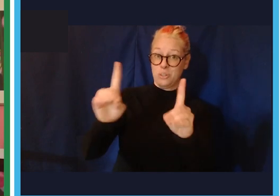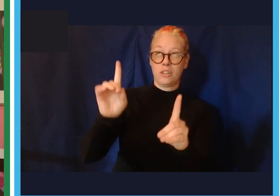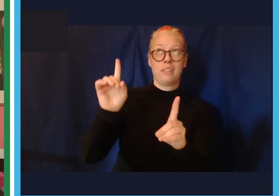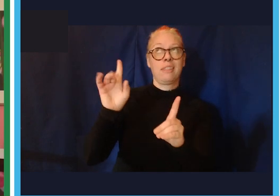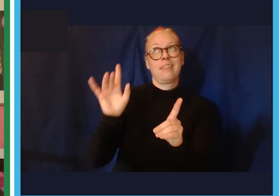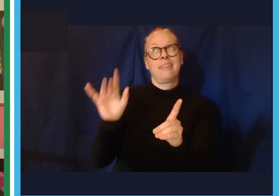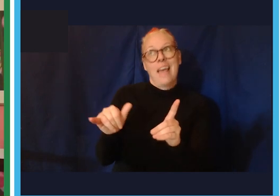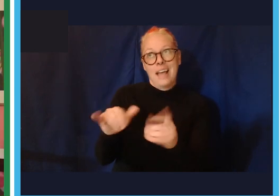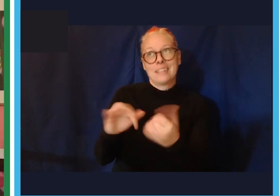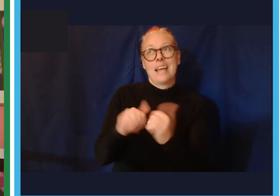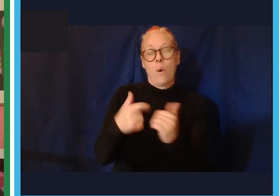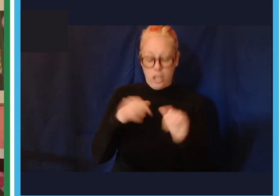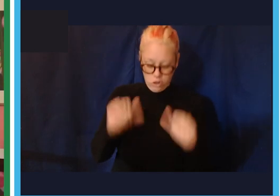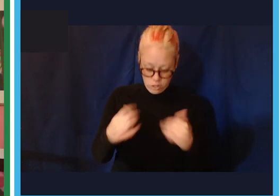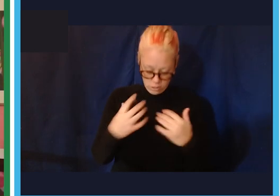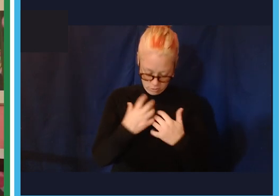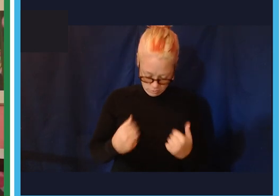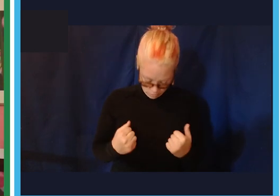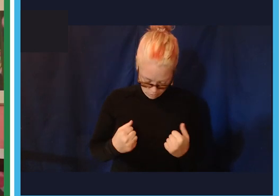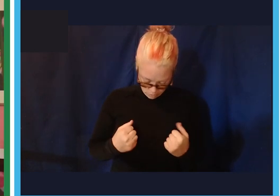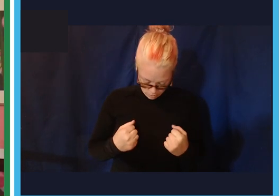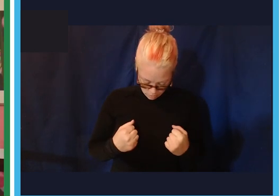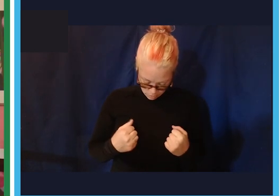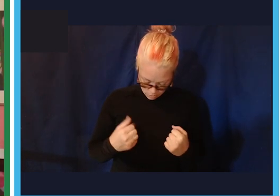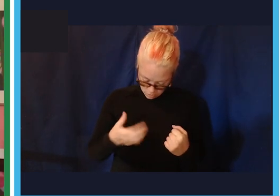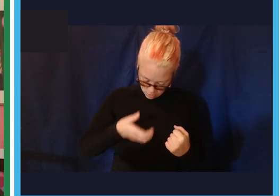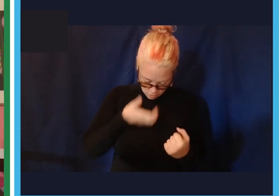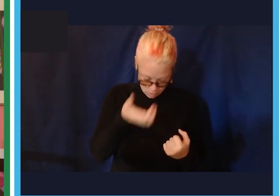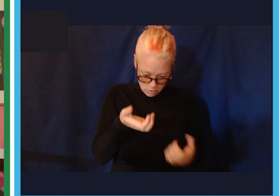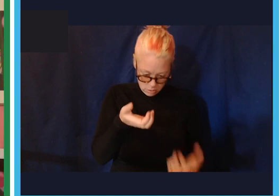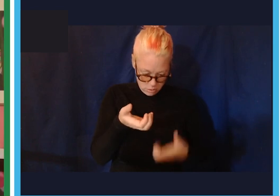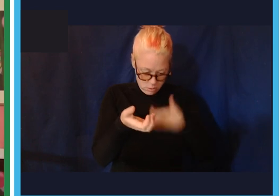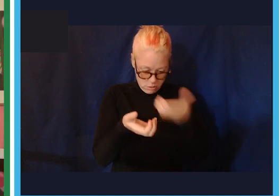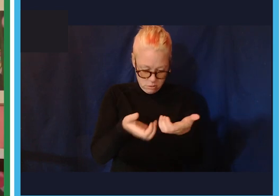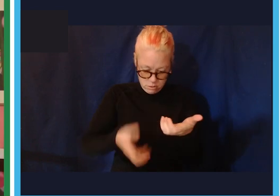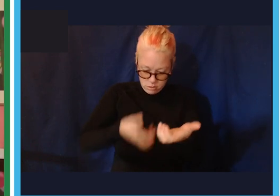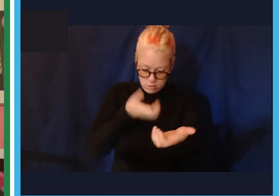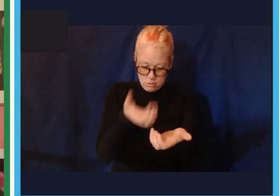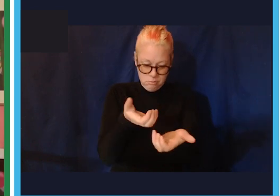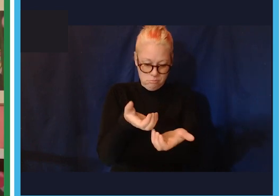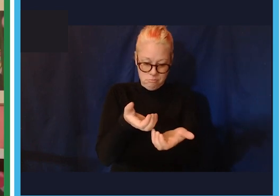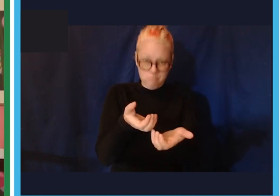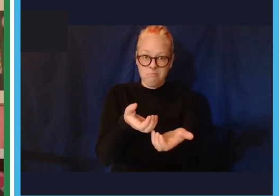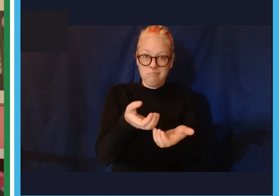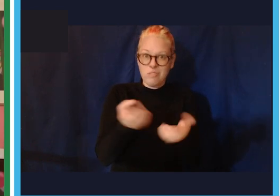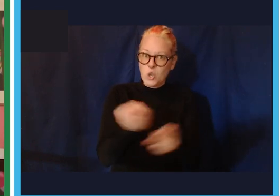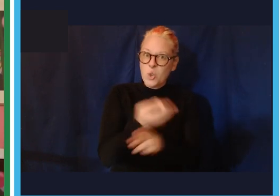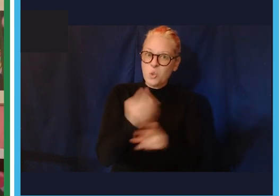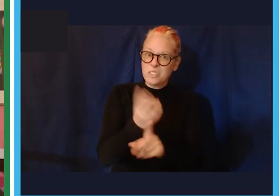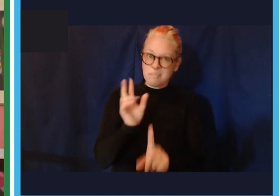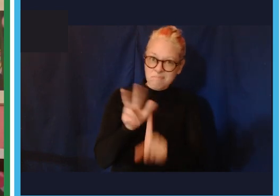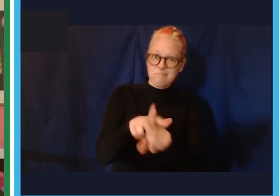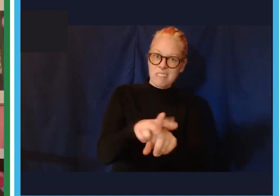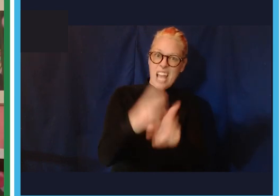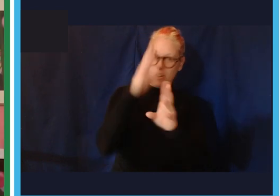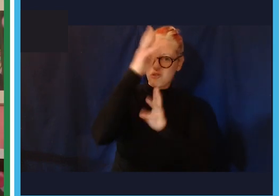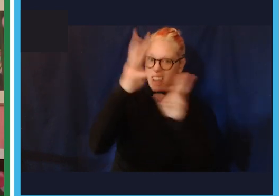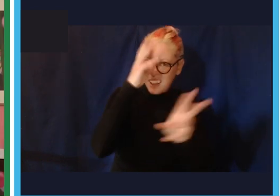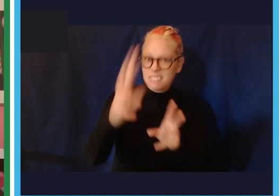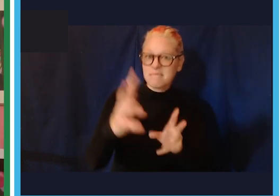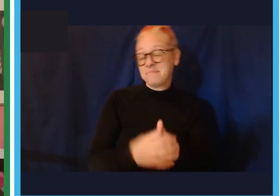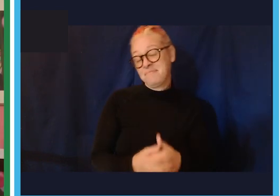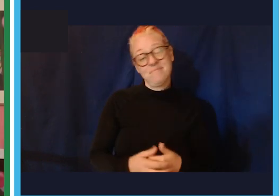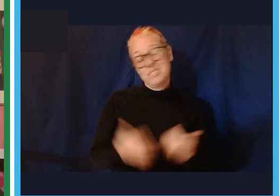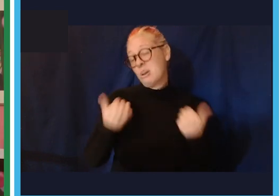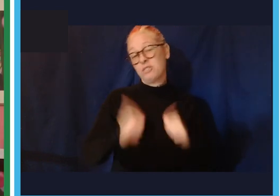as much myself as possible so that other people can do that as well. And that includes, you know, being open and free with my